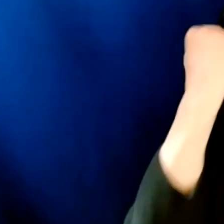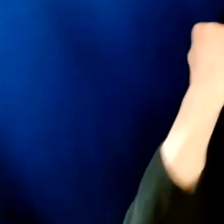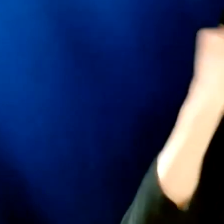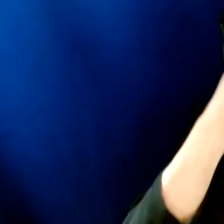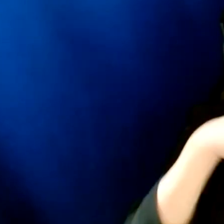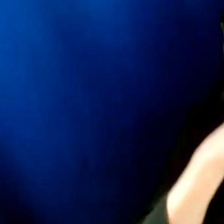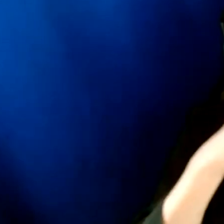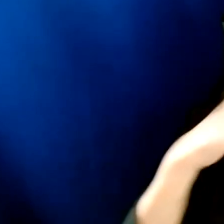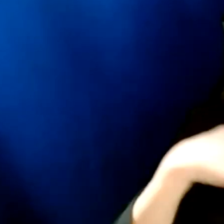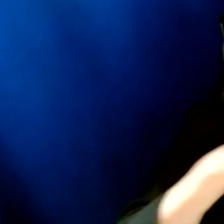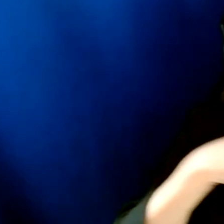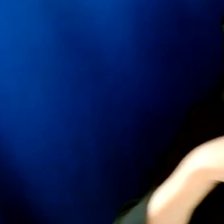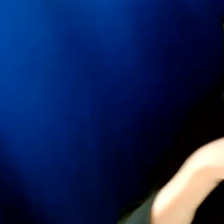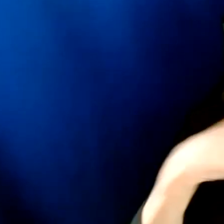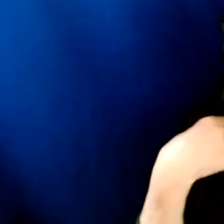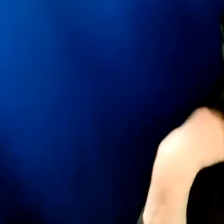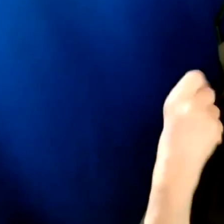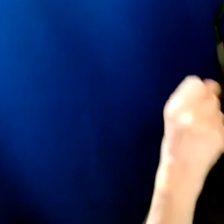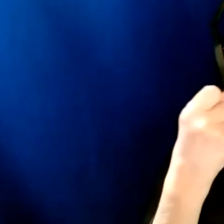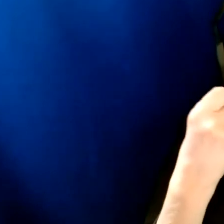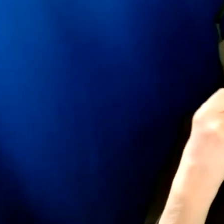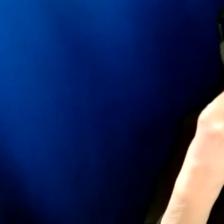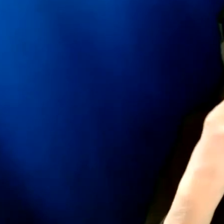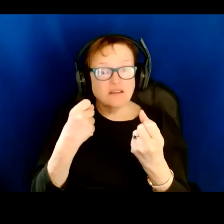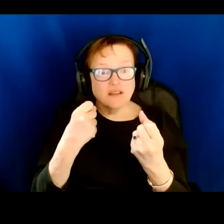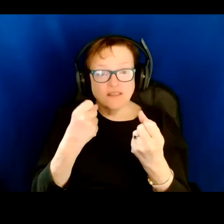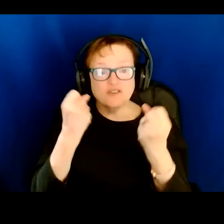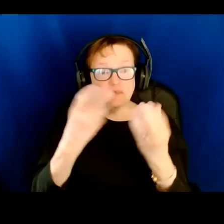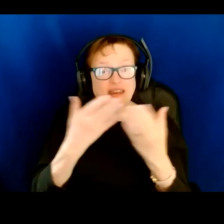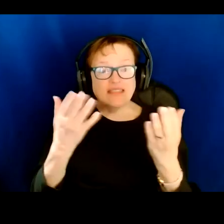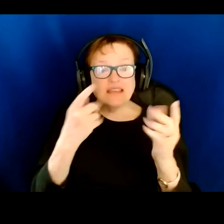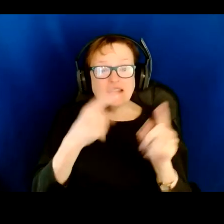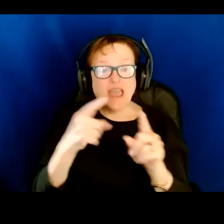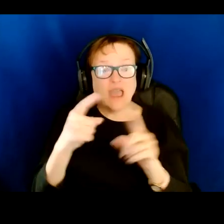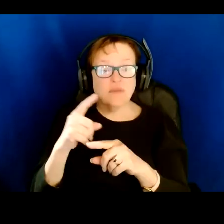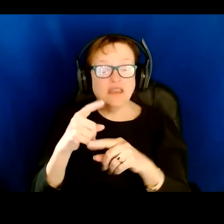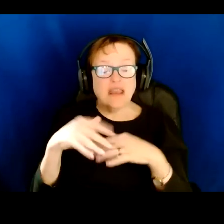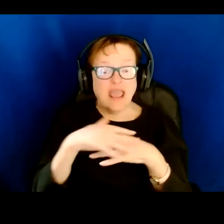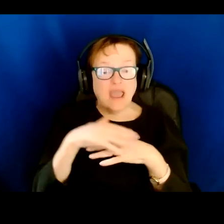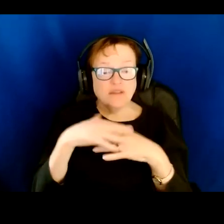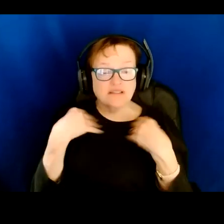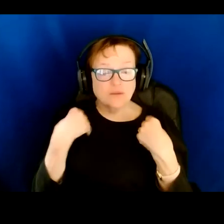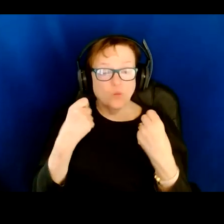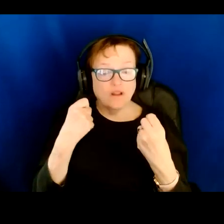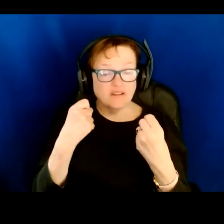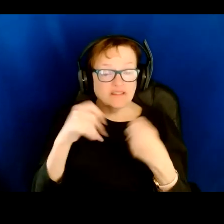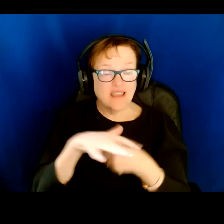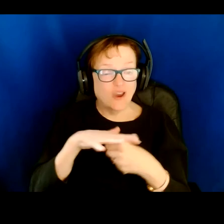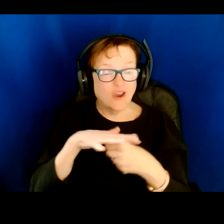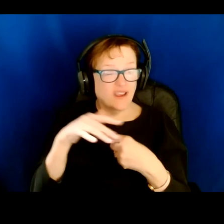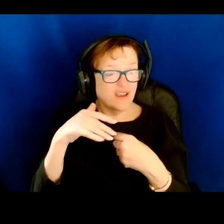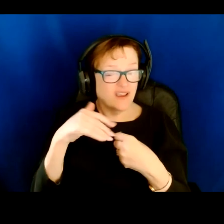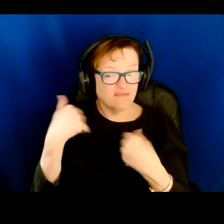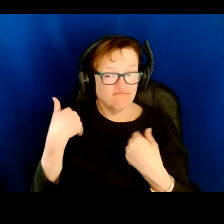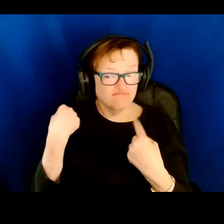haptics and wellness. There's a lot of sort of things happening in the haptics and wellness piece these days. You